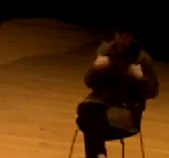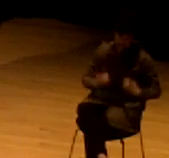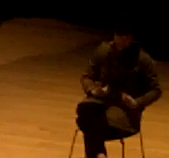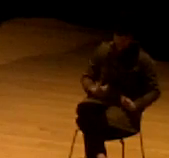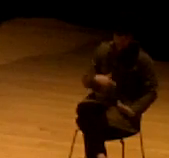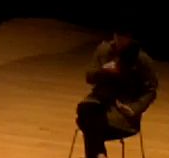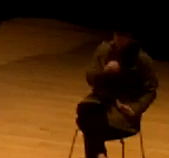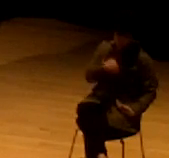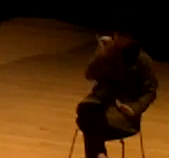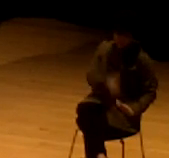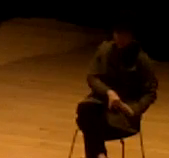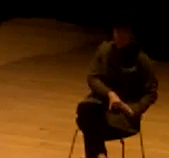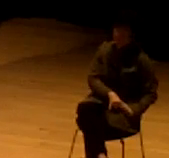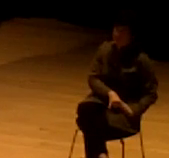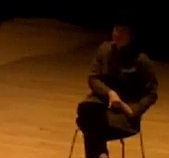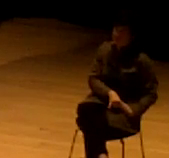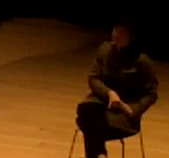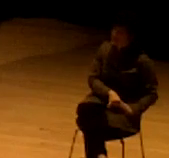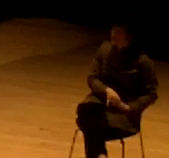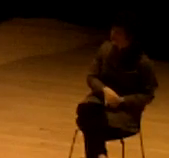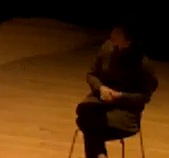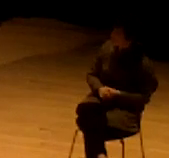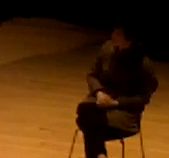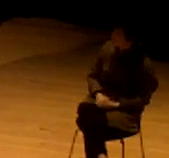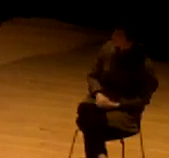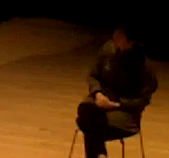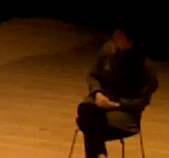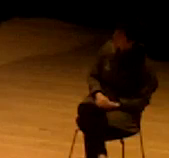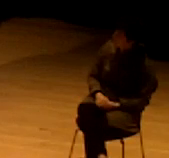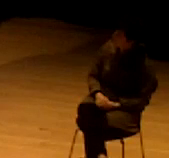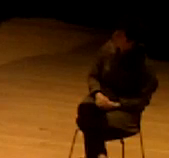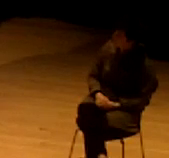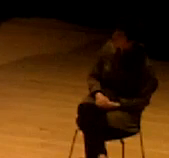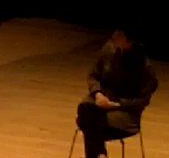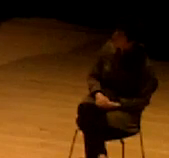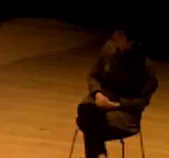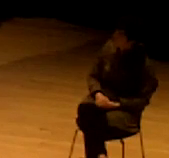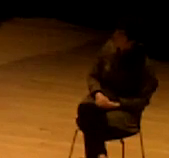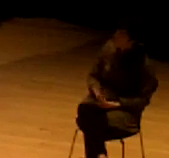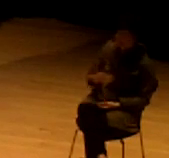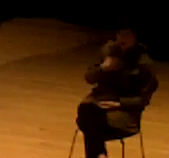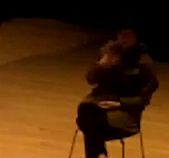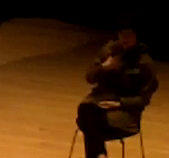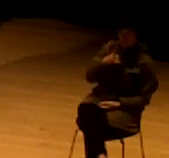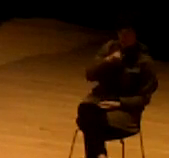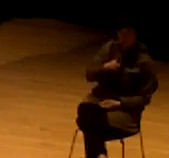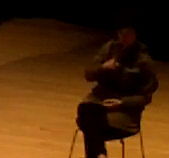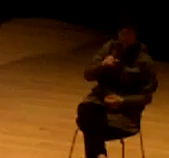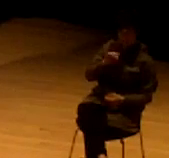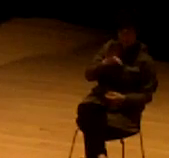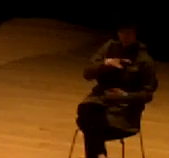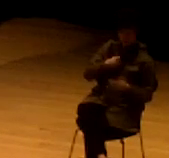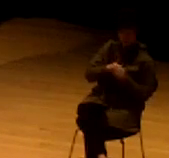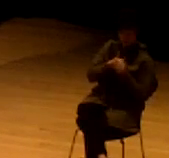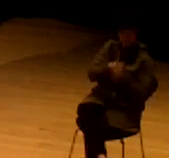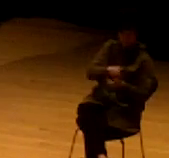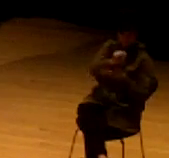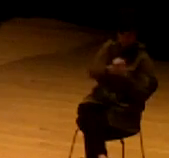So if I stayed in that script, I was so supremely focused,